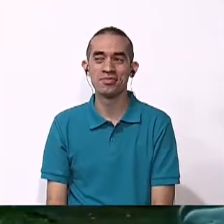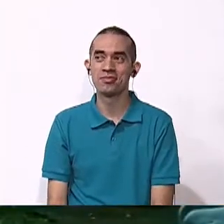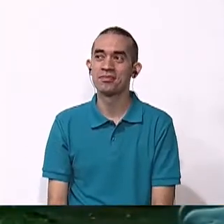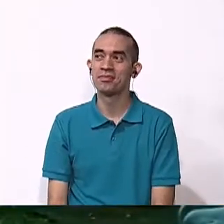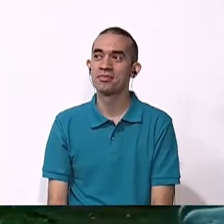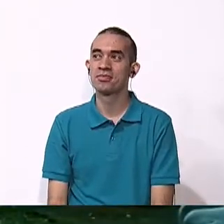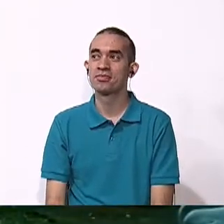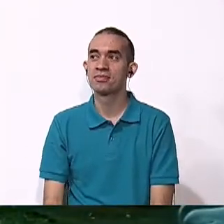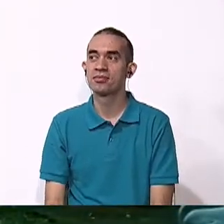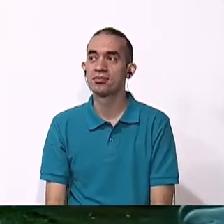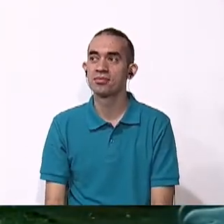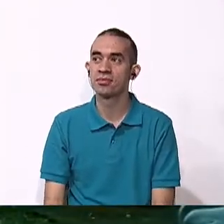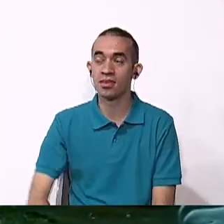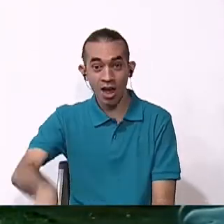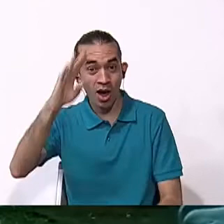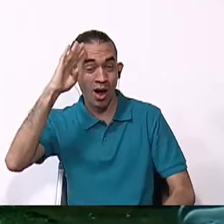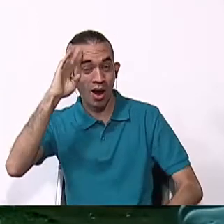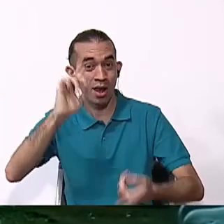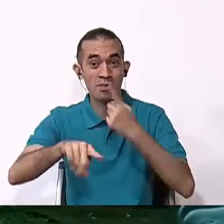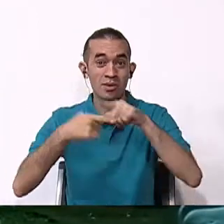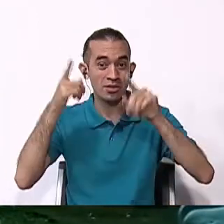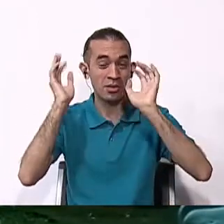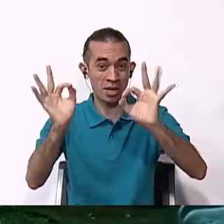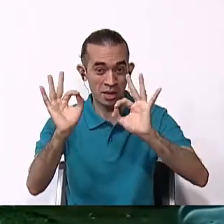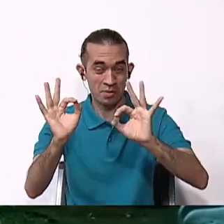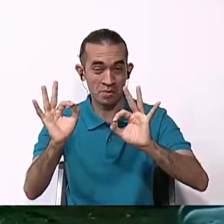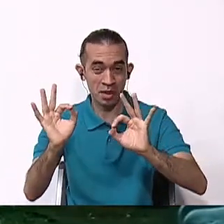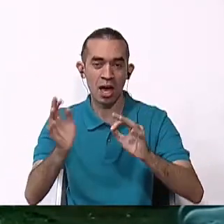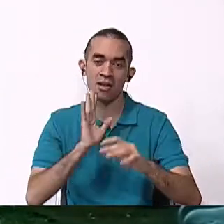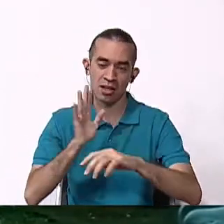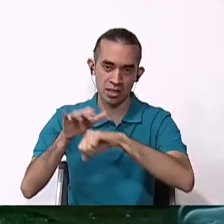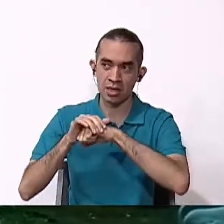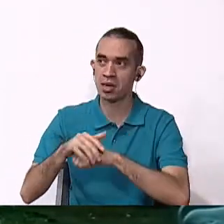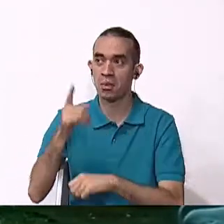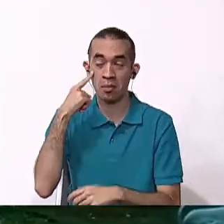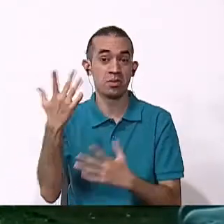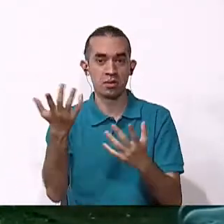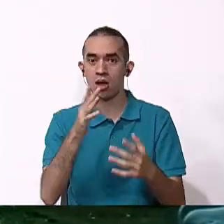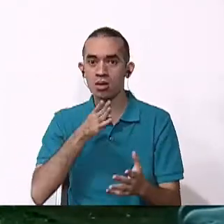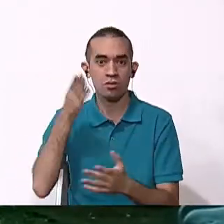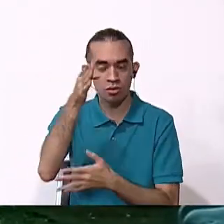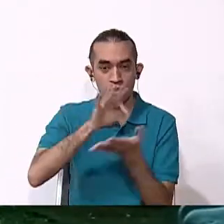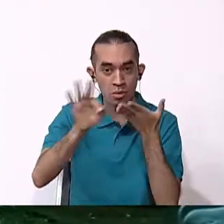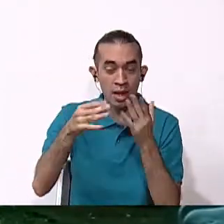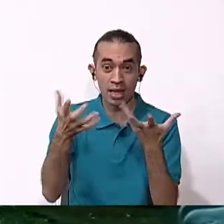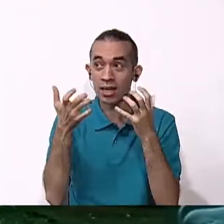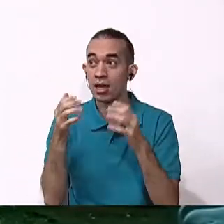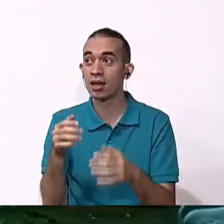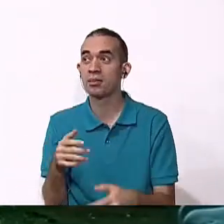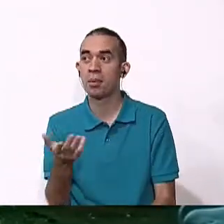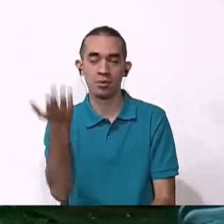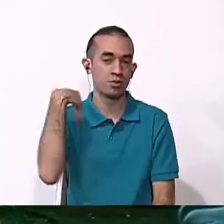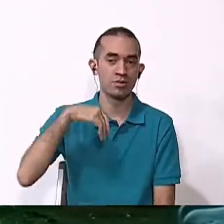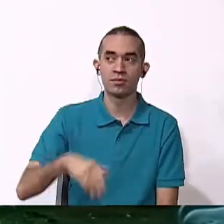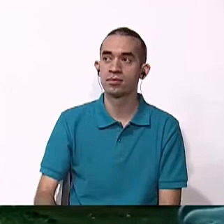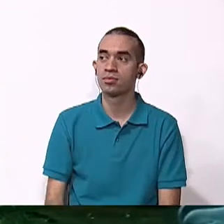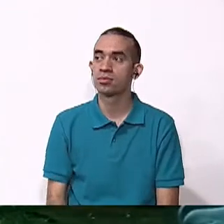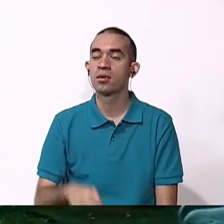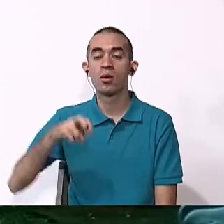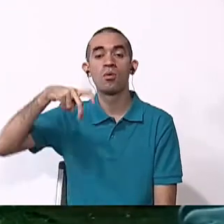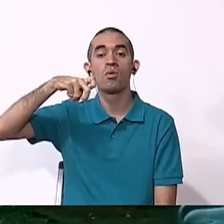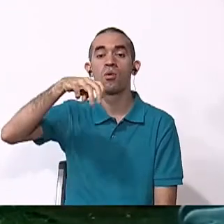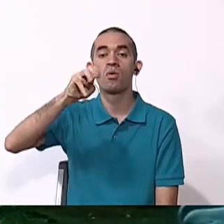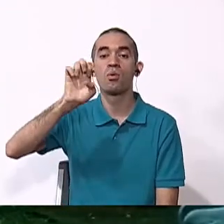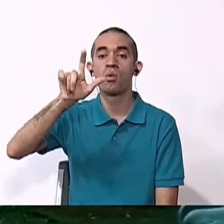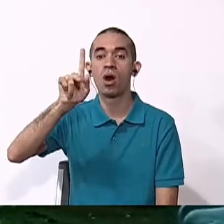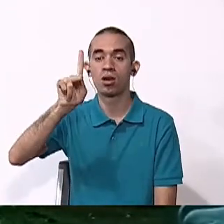Hello, friends. How are you? I'm fine. Are you ready to go to school with me? Okay, let's go. Walk with me.